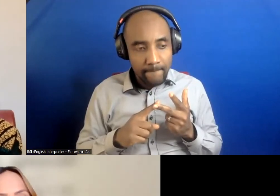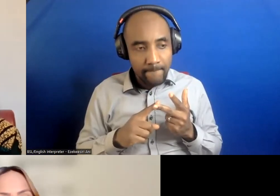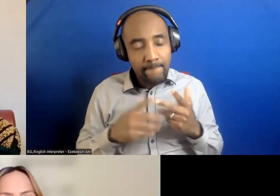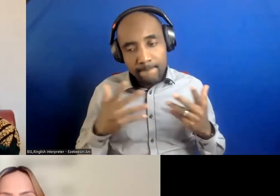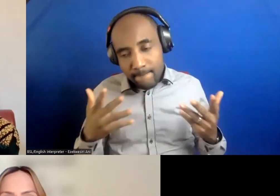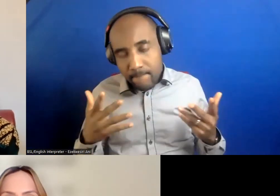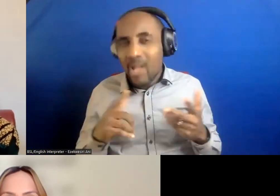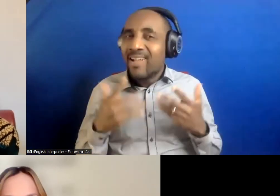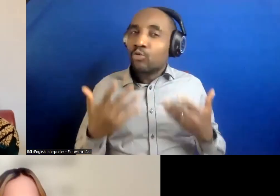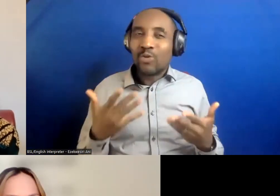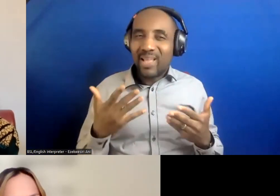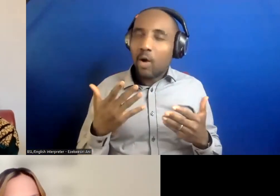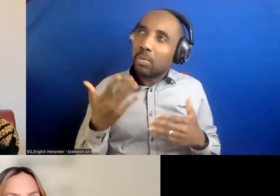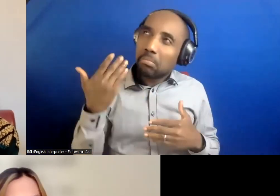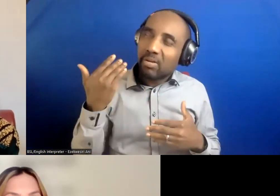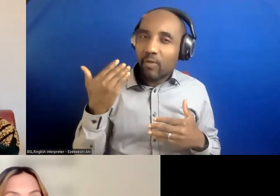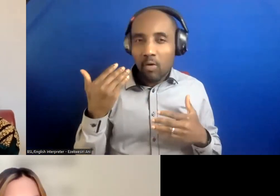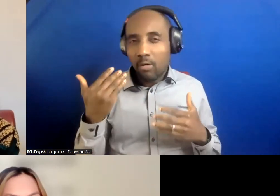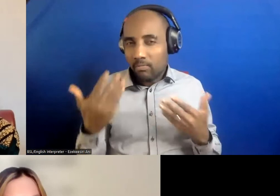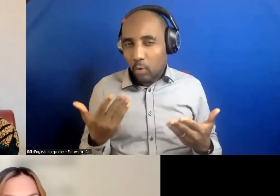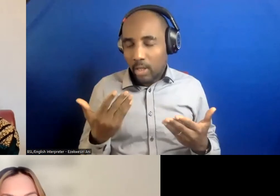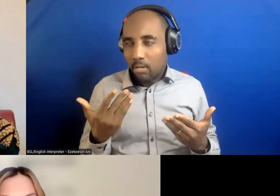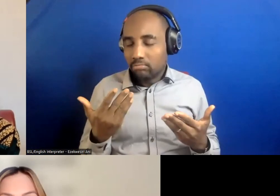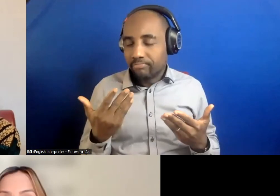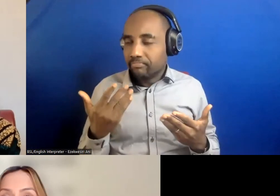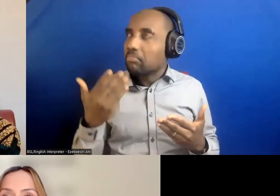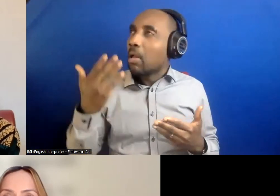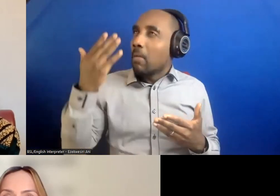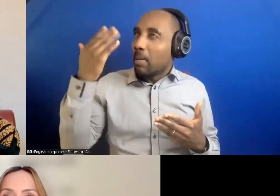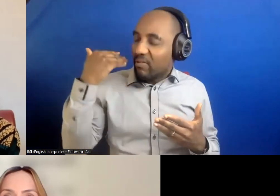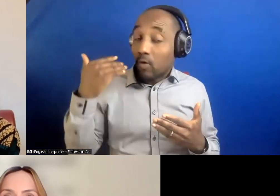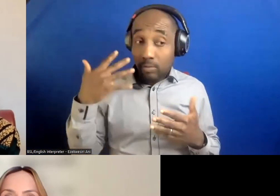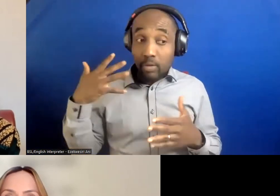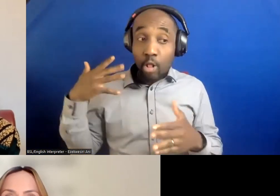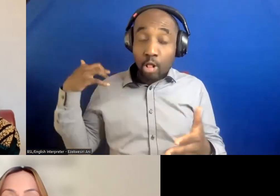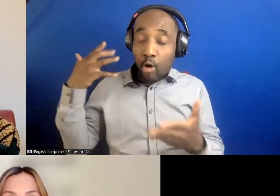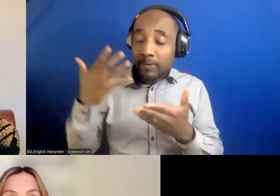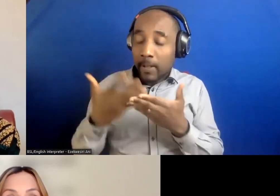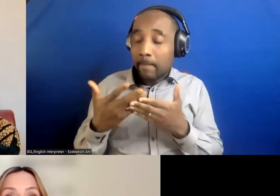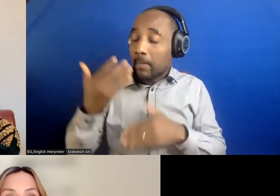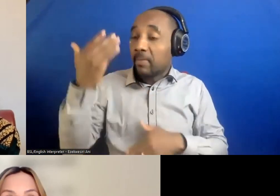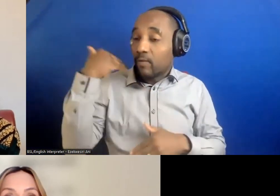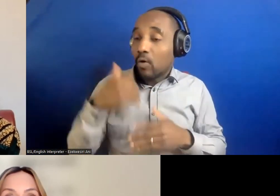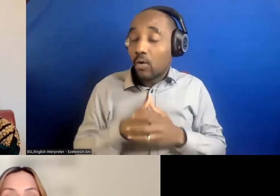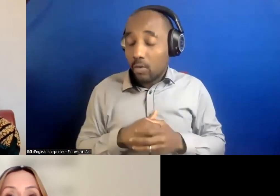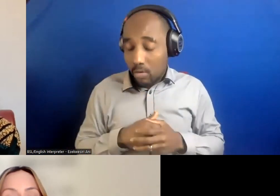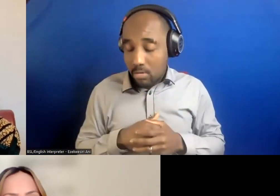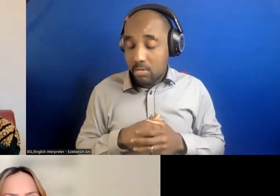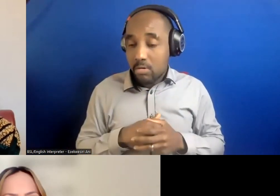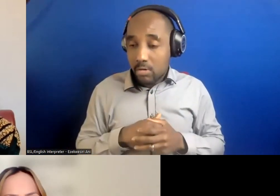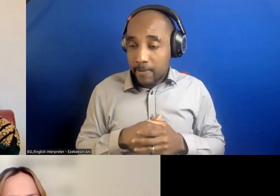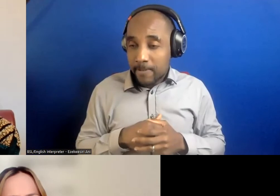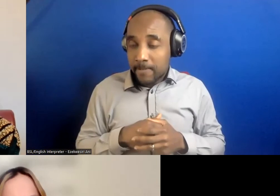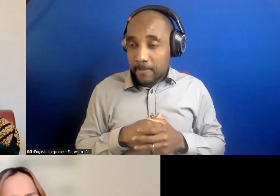now, and it's taken a long time to overcome that, but definitely before, around not